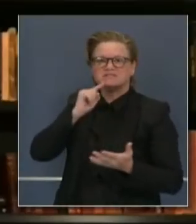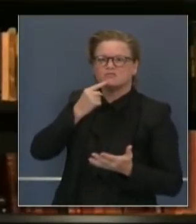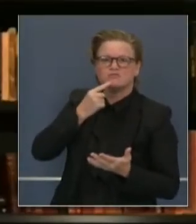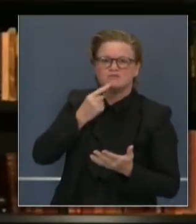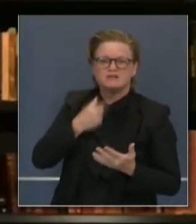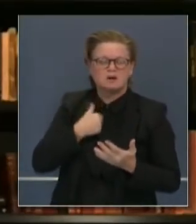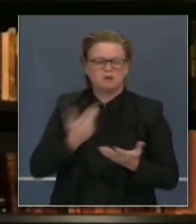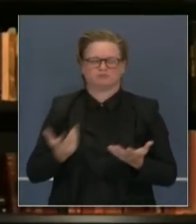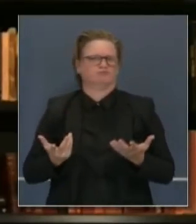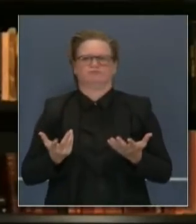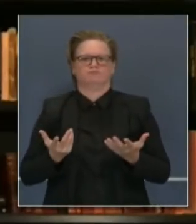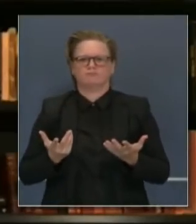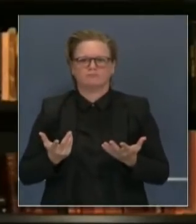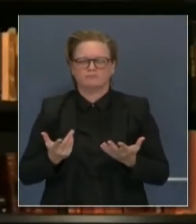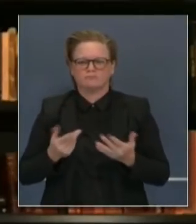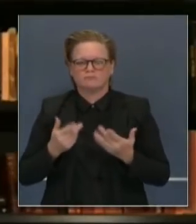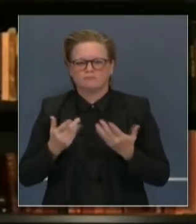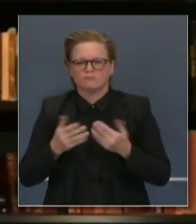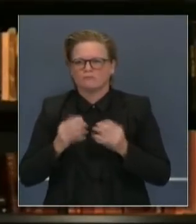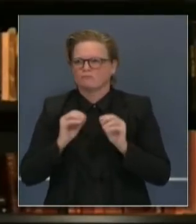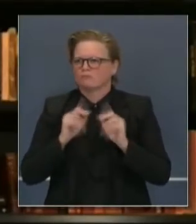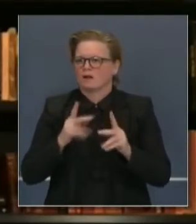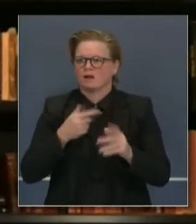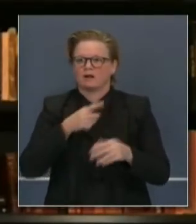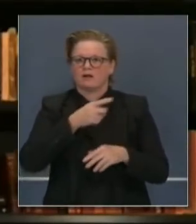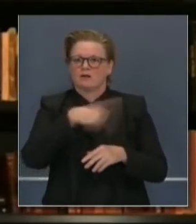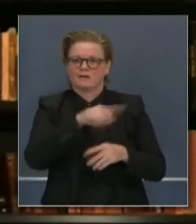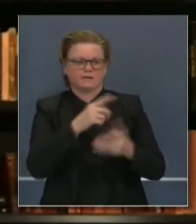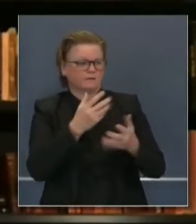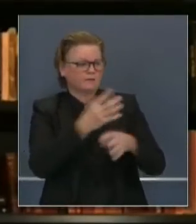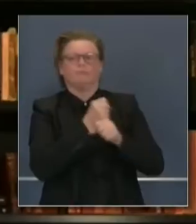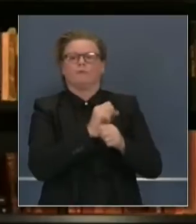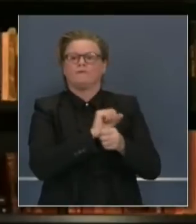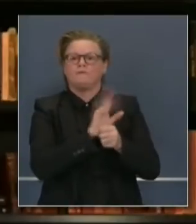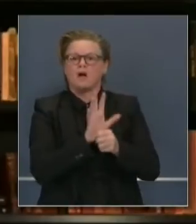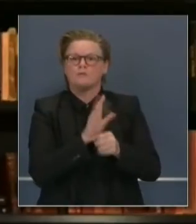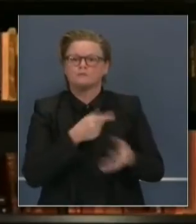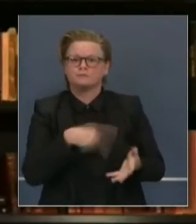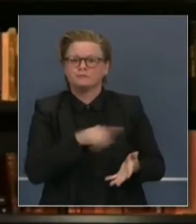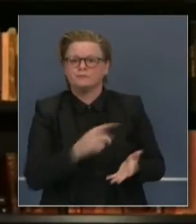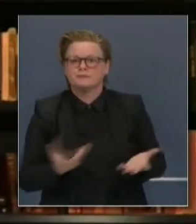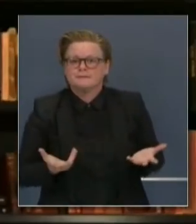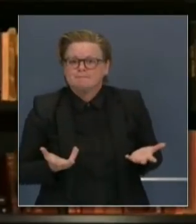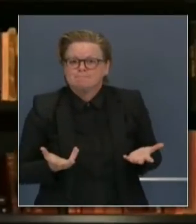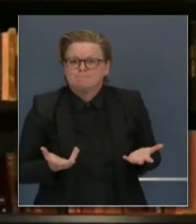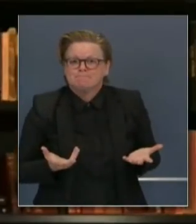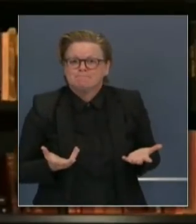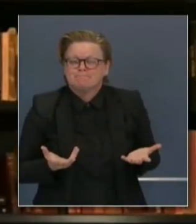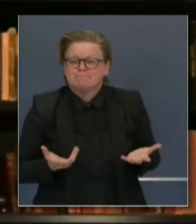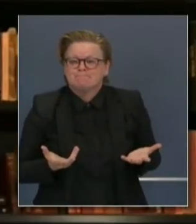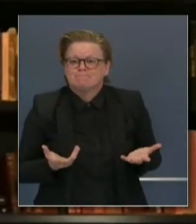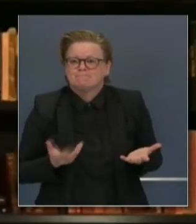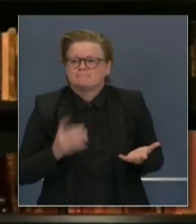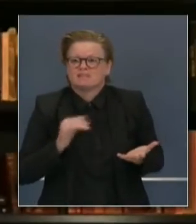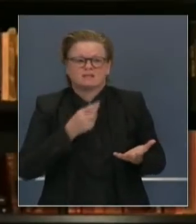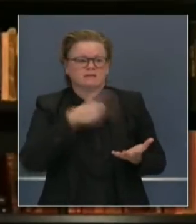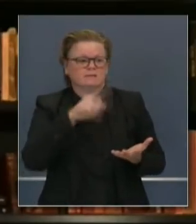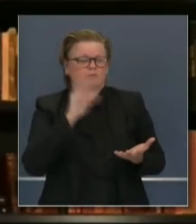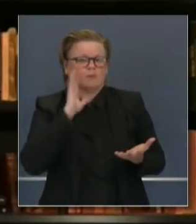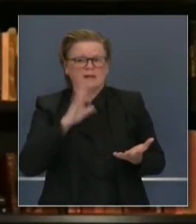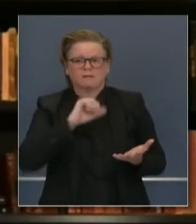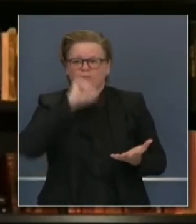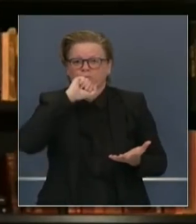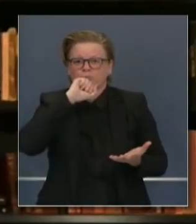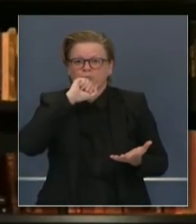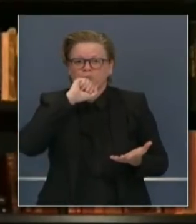down with COVID themselves and are experiencing the own health effects,